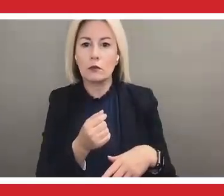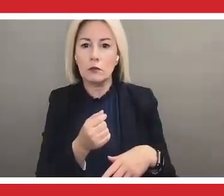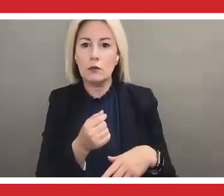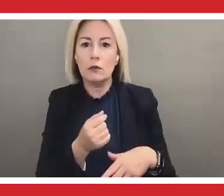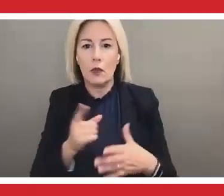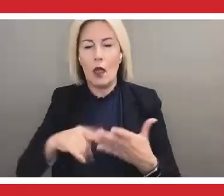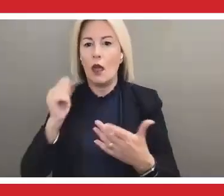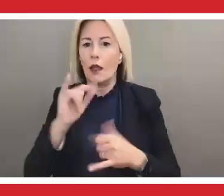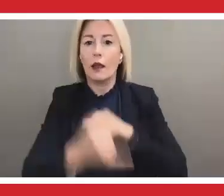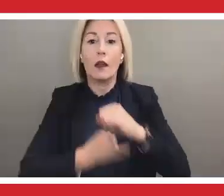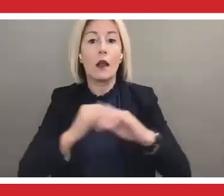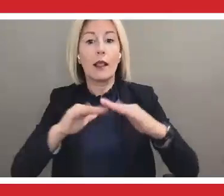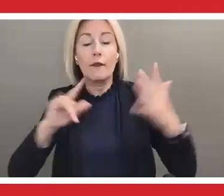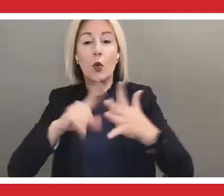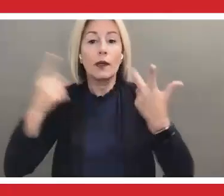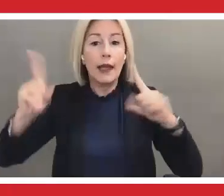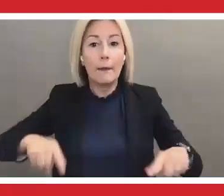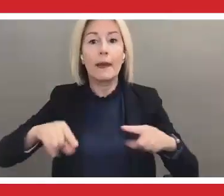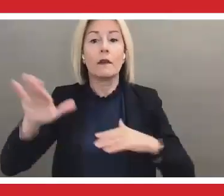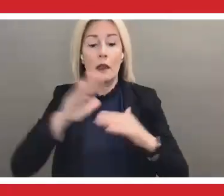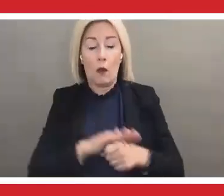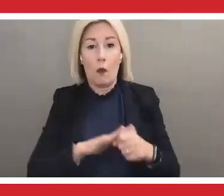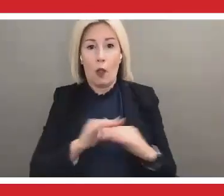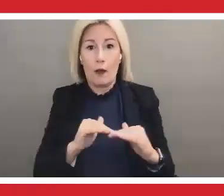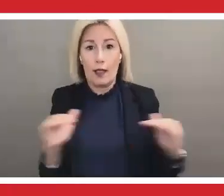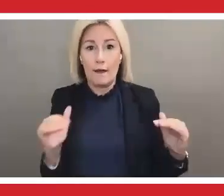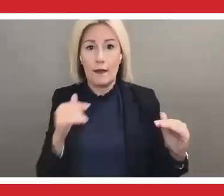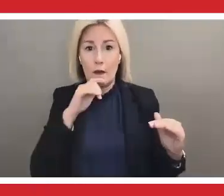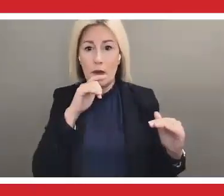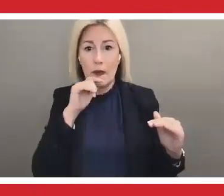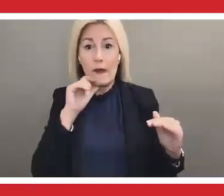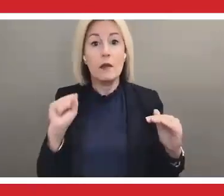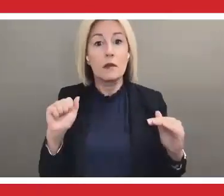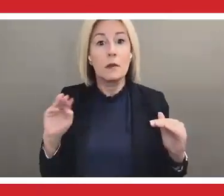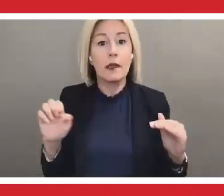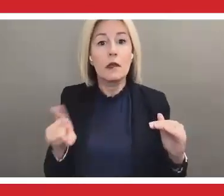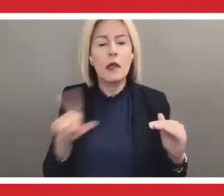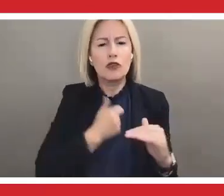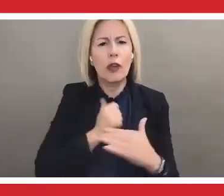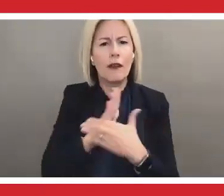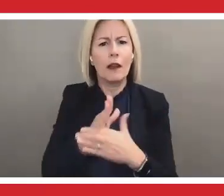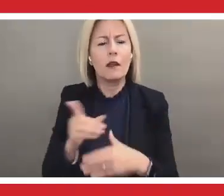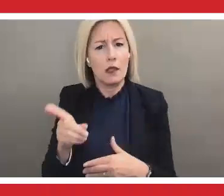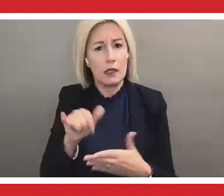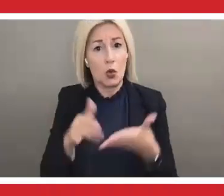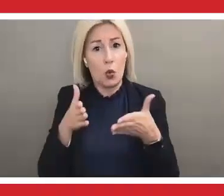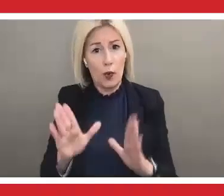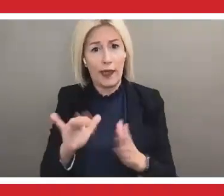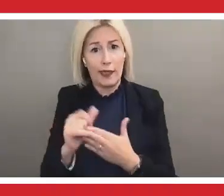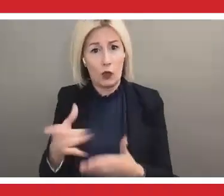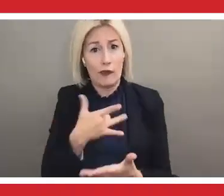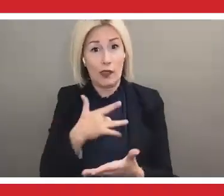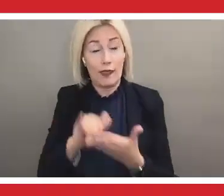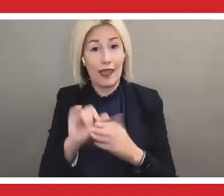what is happening at the local level. I can show you that. Yes. Sorry, Delphina. Is there a way that you think they can work